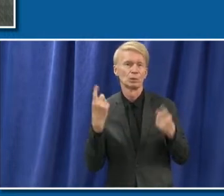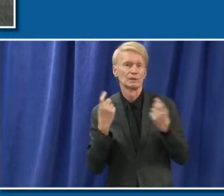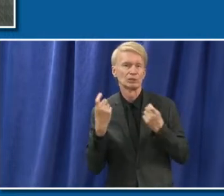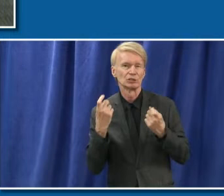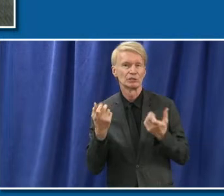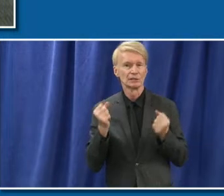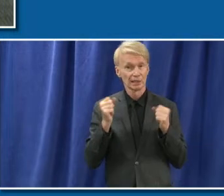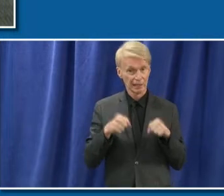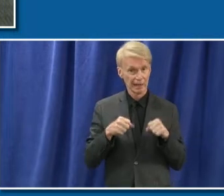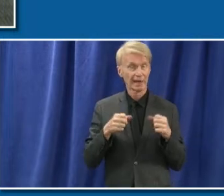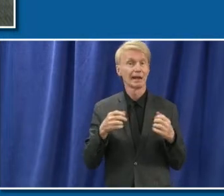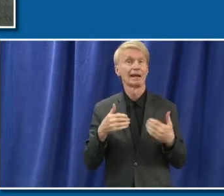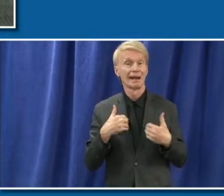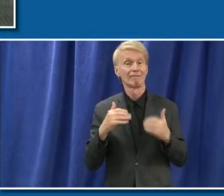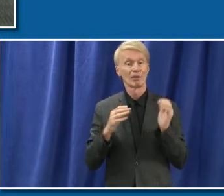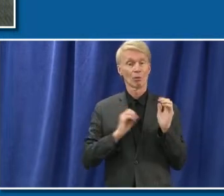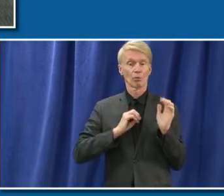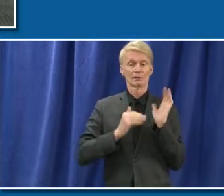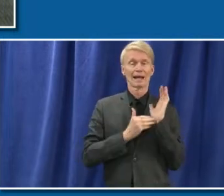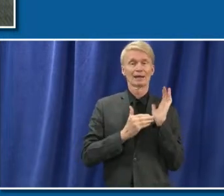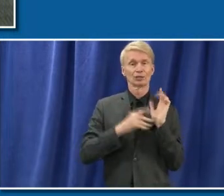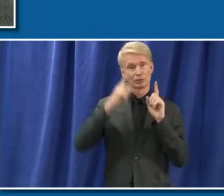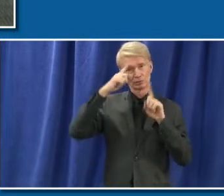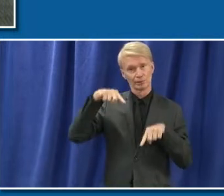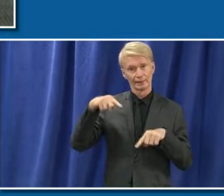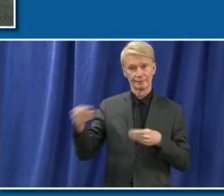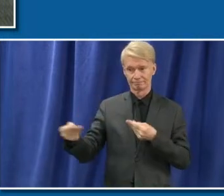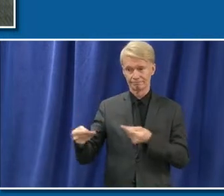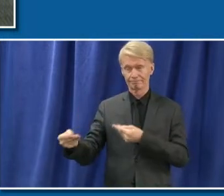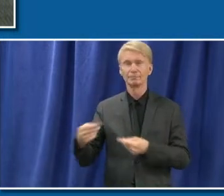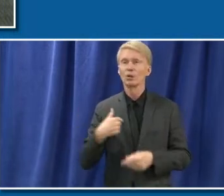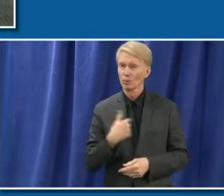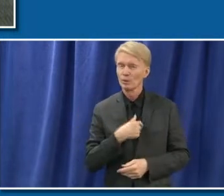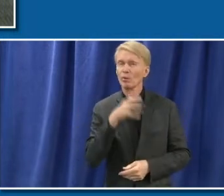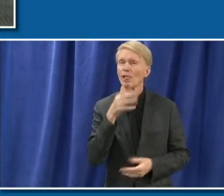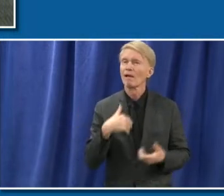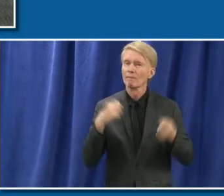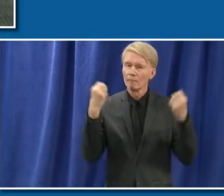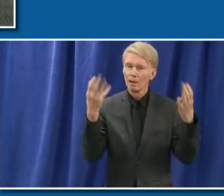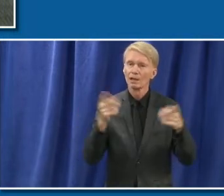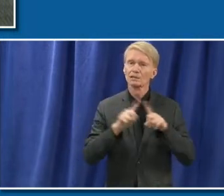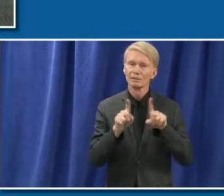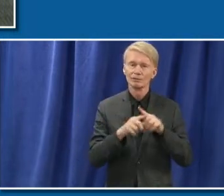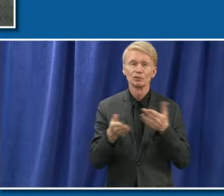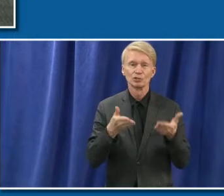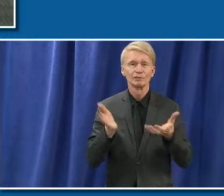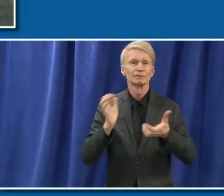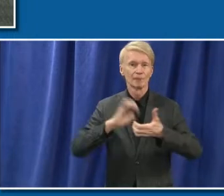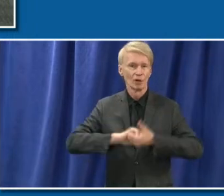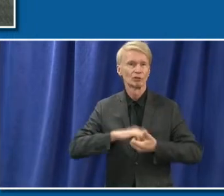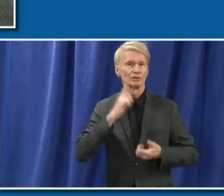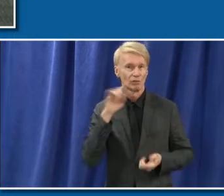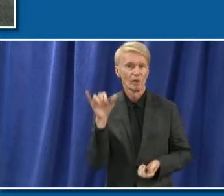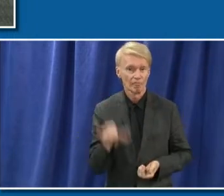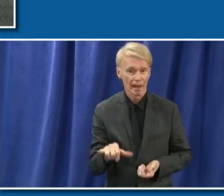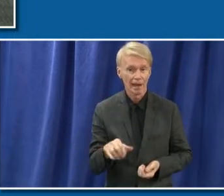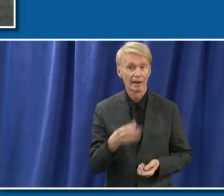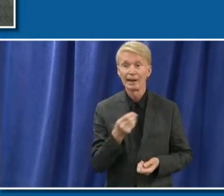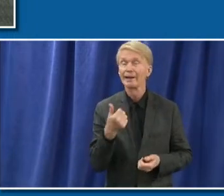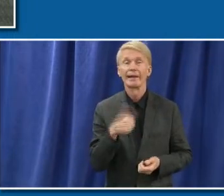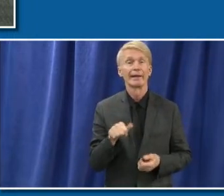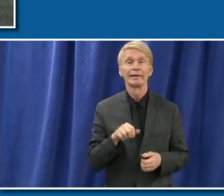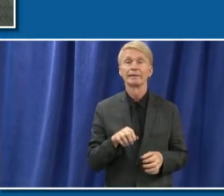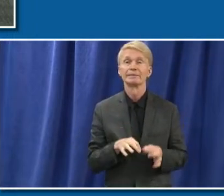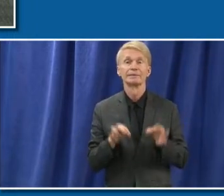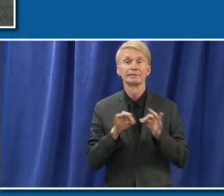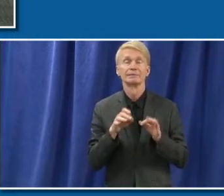able to be vaccinated through their provider. So we expect to use a lot of partners for that group in particular. And in the essential worker,